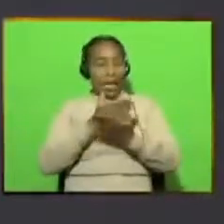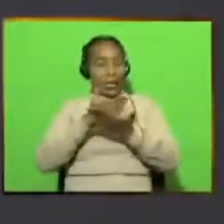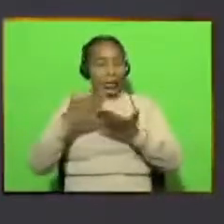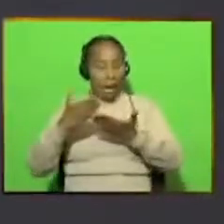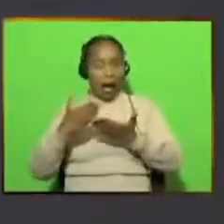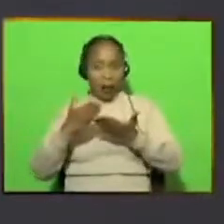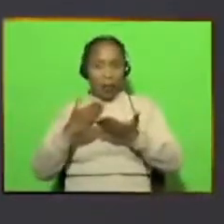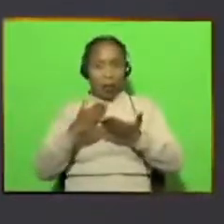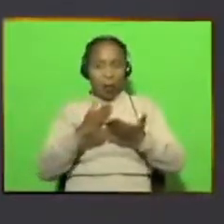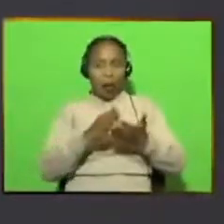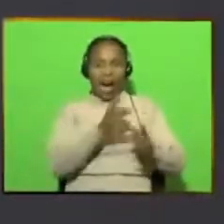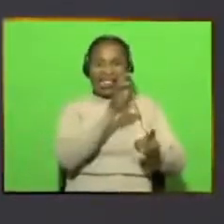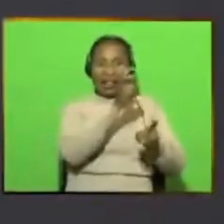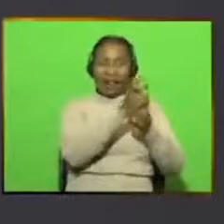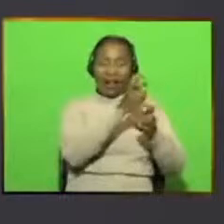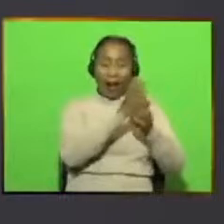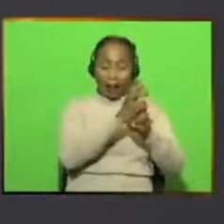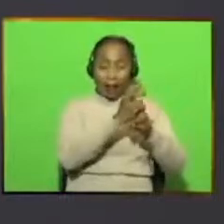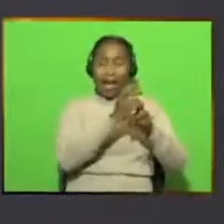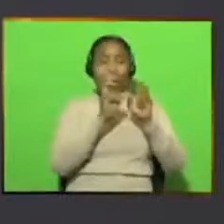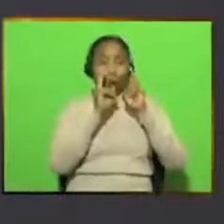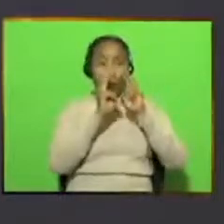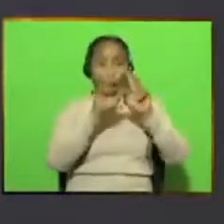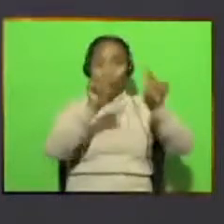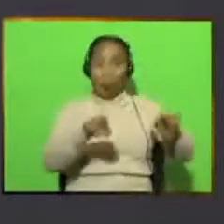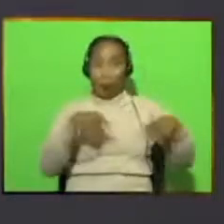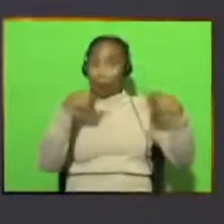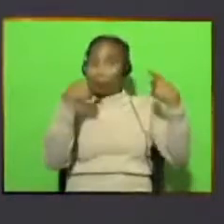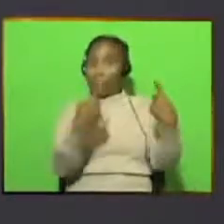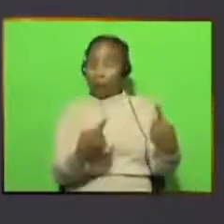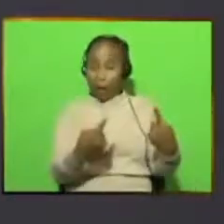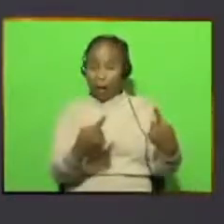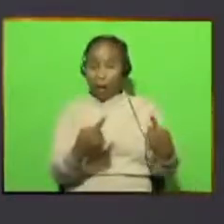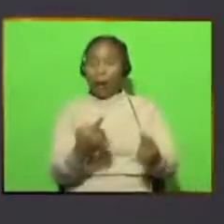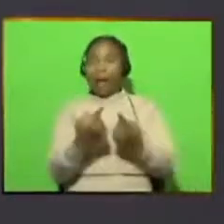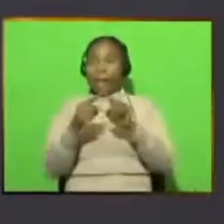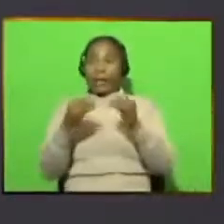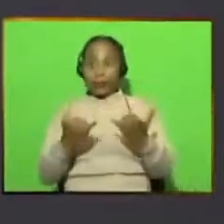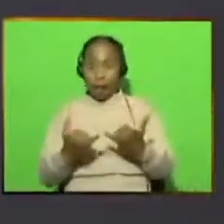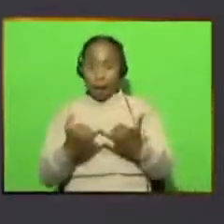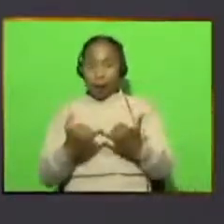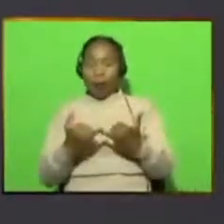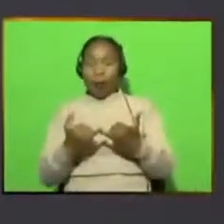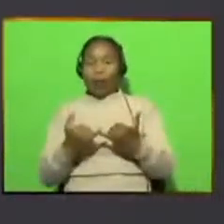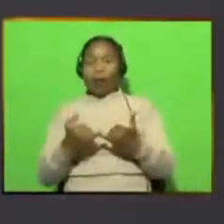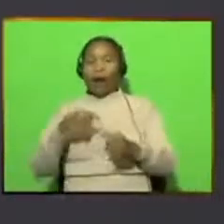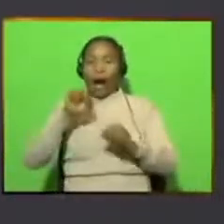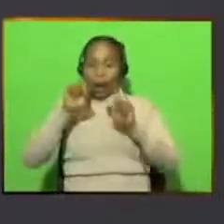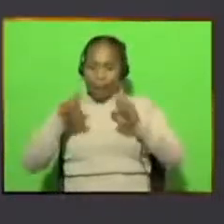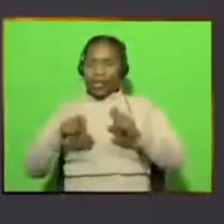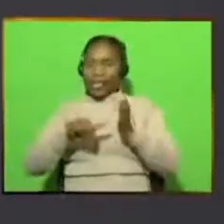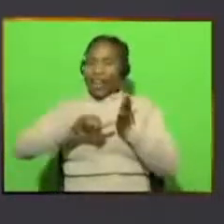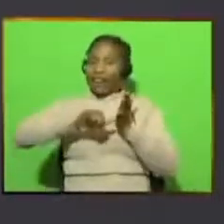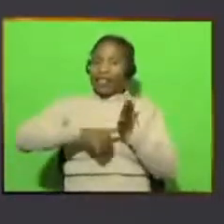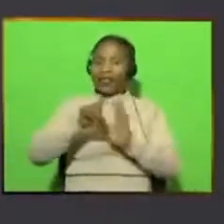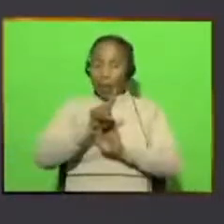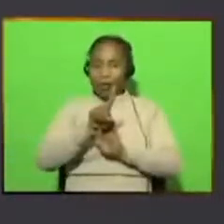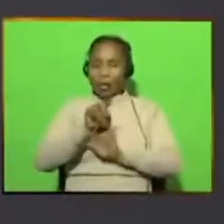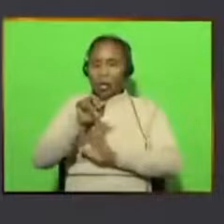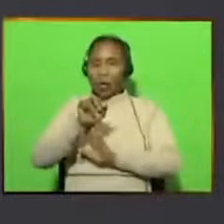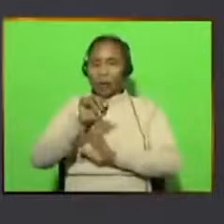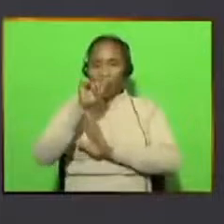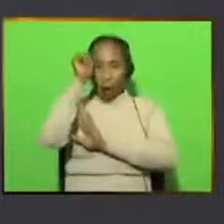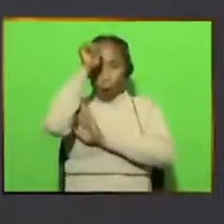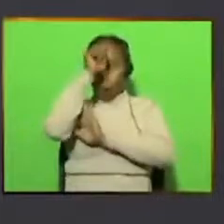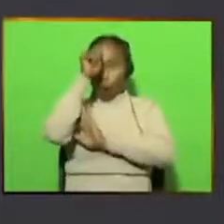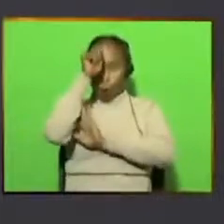of them, they look so difficult and impossible. And because of it, I must emphasize the fact that we need God's help.